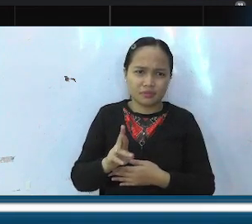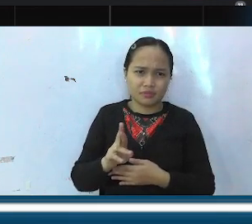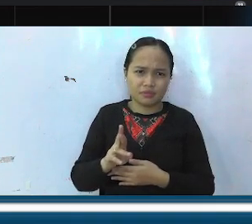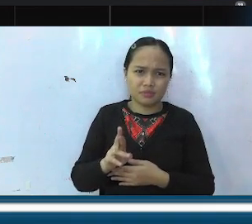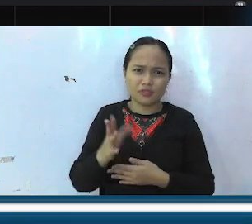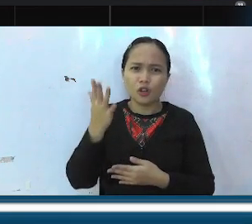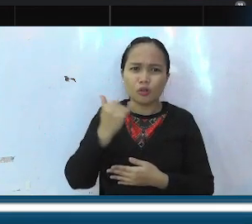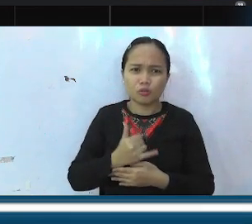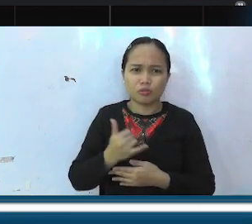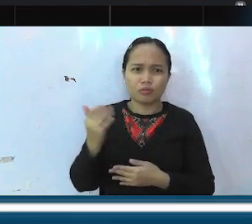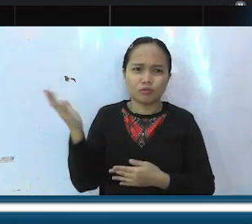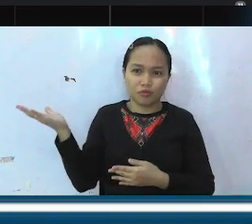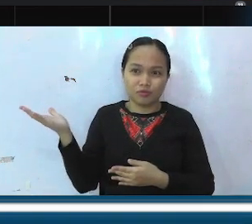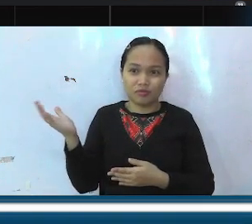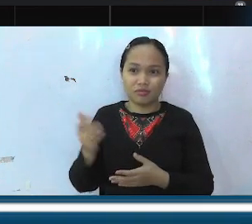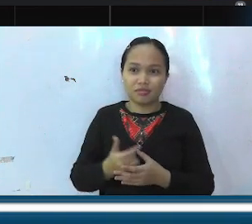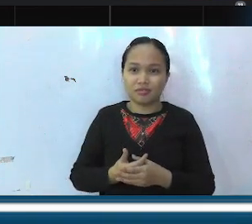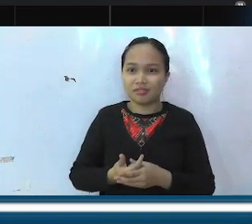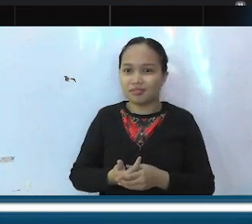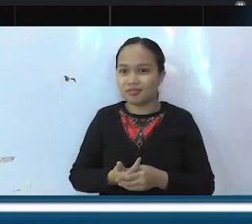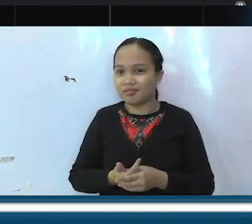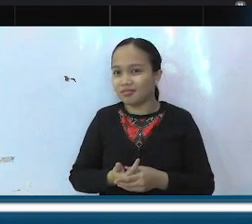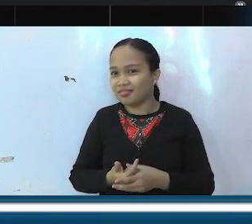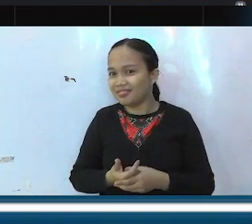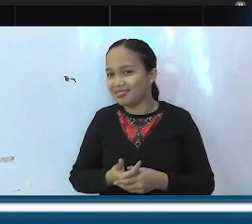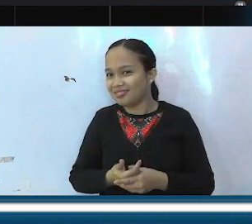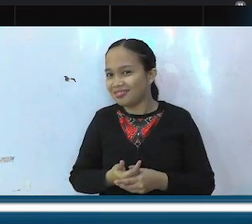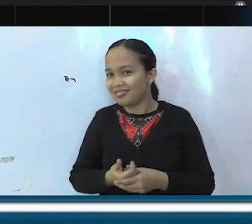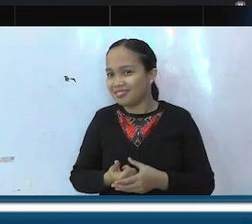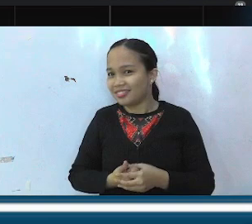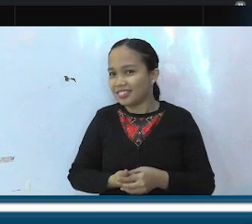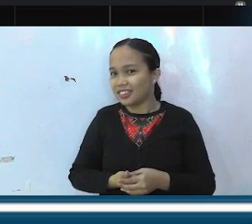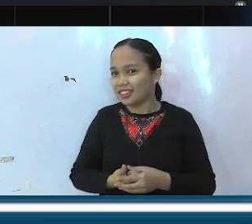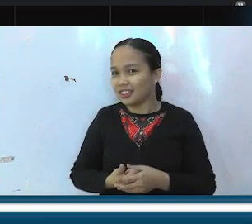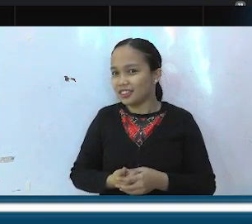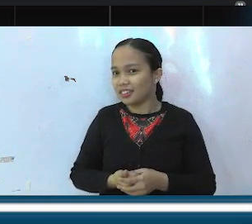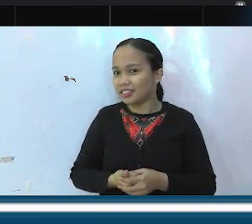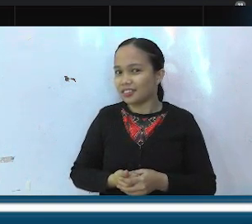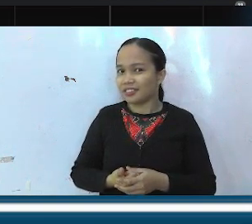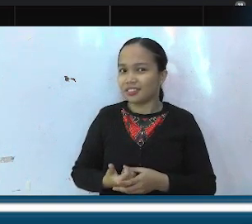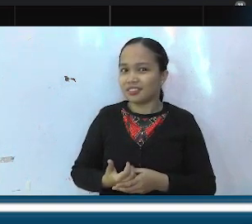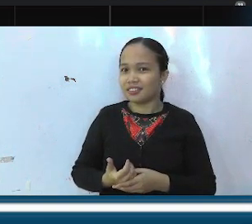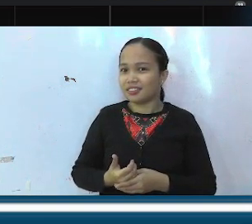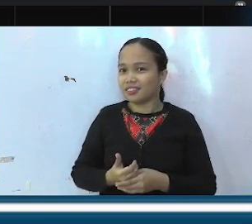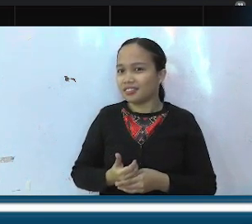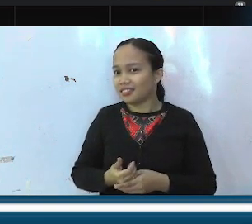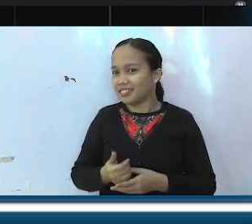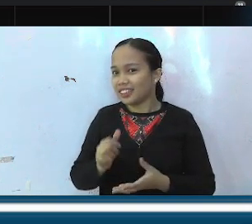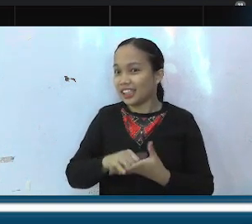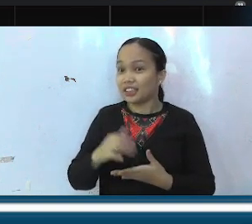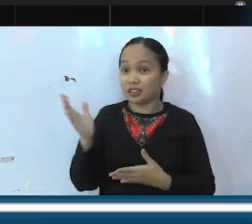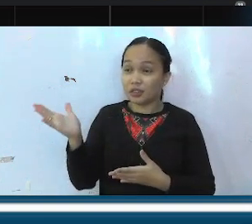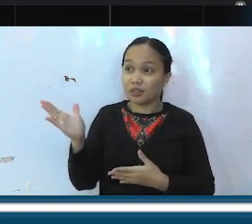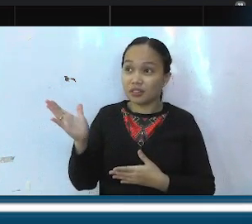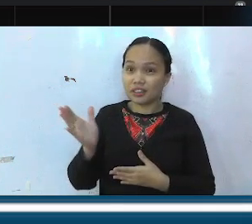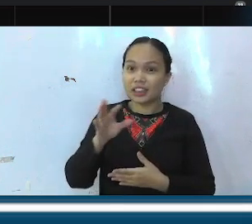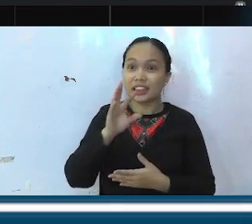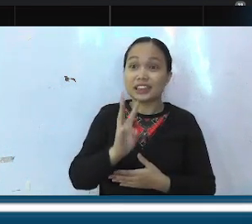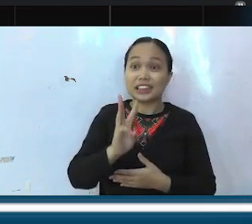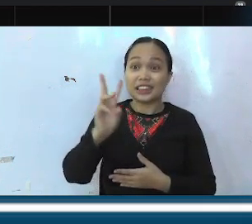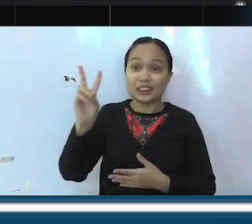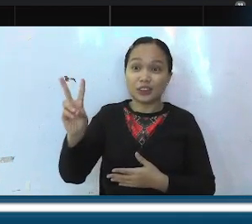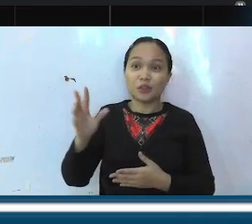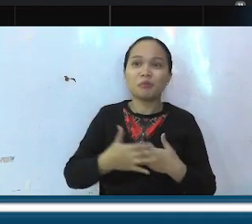baby brother here. Baby brother. You said that? That's my baby brother. Yeah, that's right. That's my youngest brother. Yeah. Baby brother. A 6'2 baby.